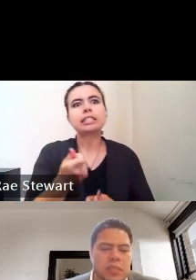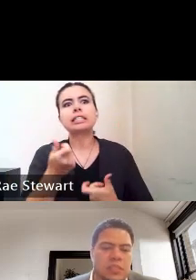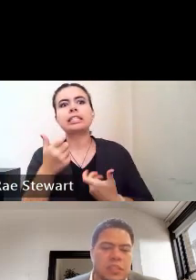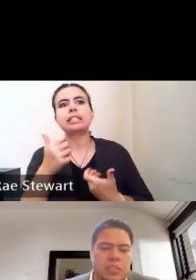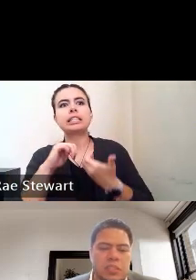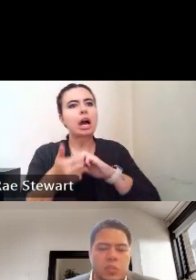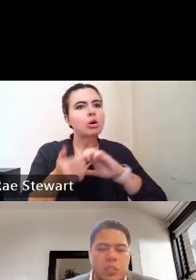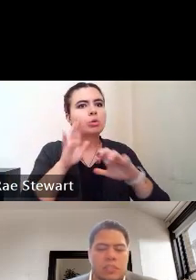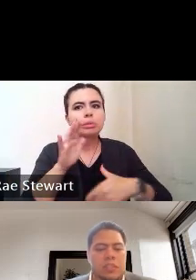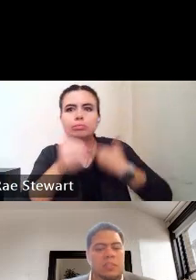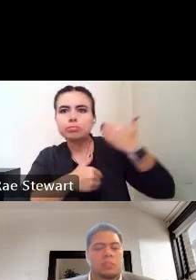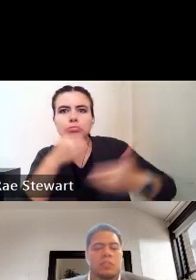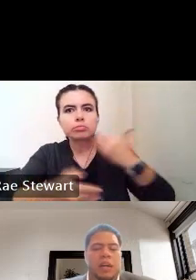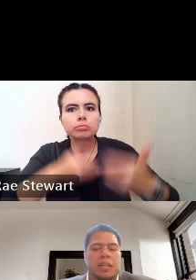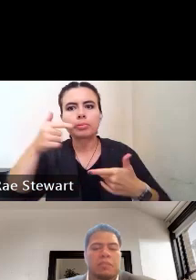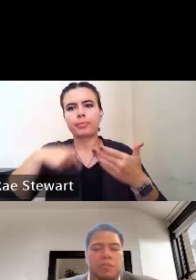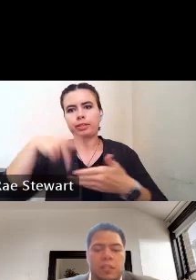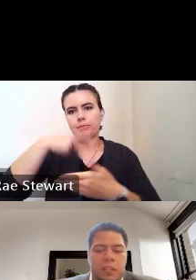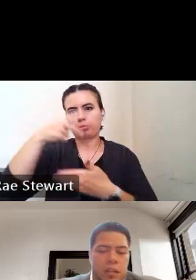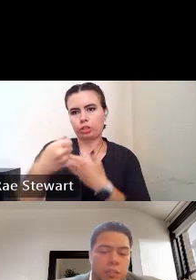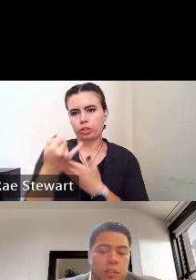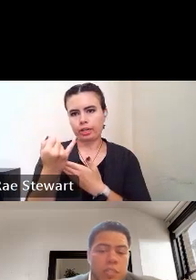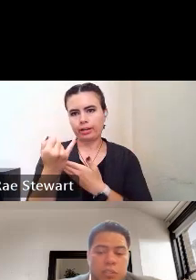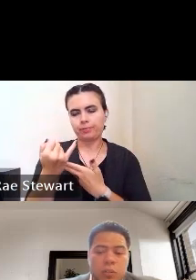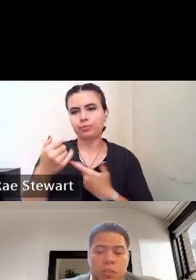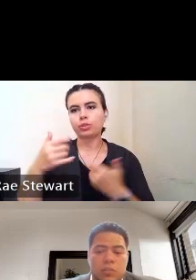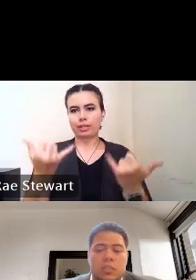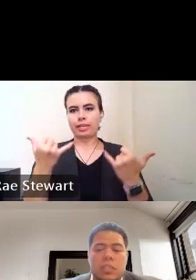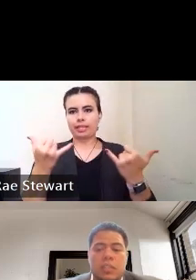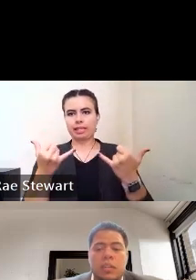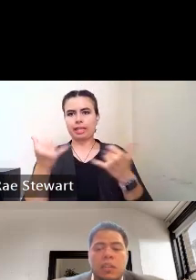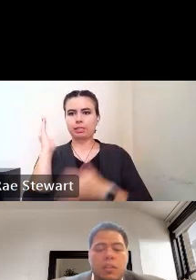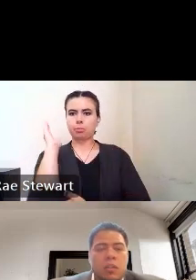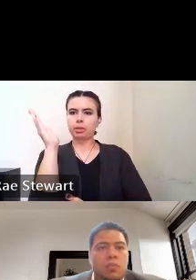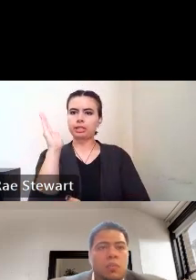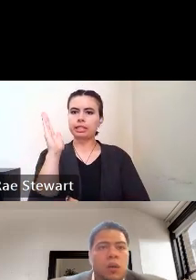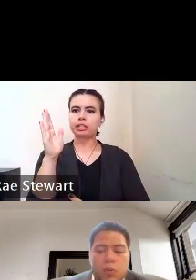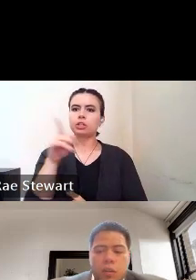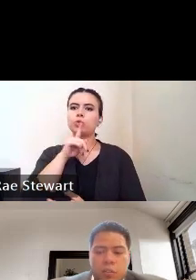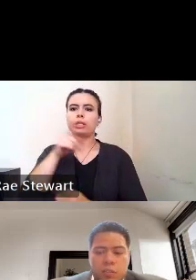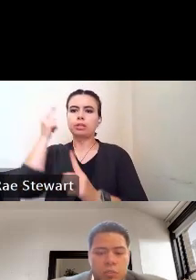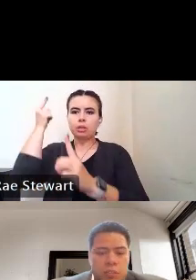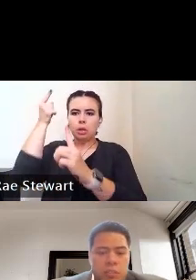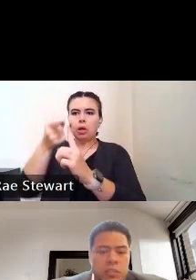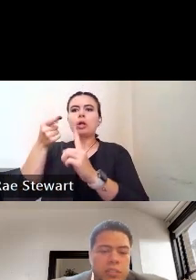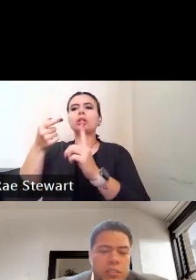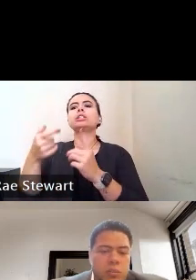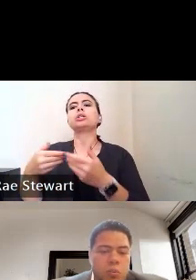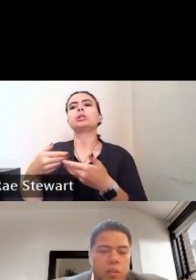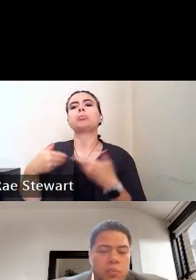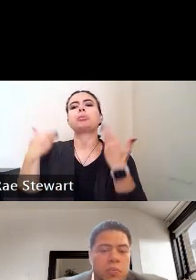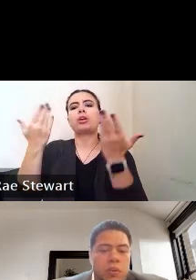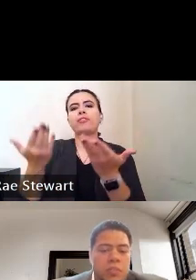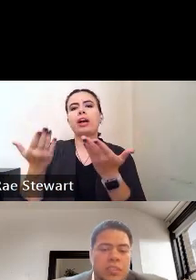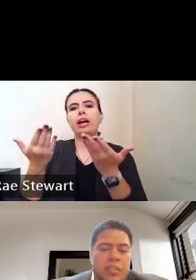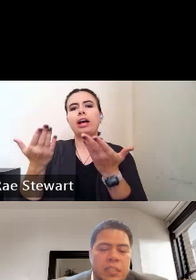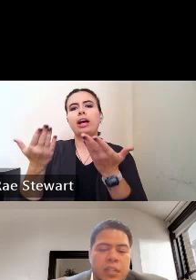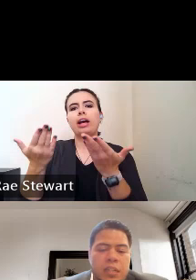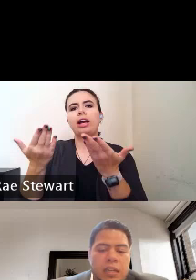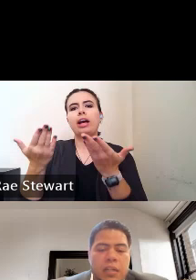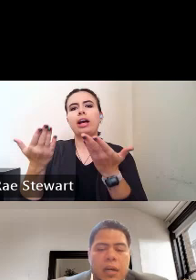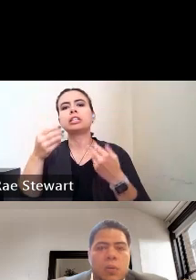Today's presentation is really intended to provide a foundational understanding of what rural health transformation is, where the program